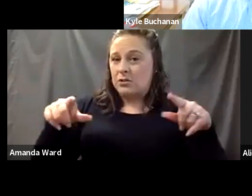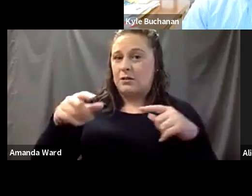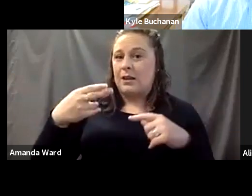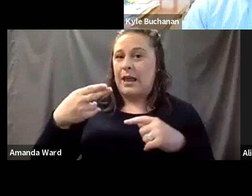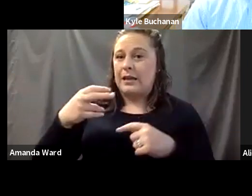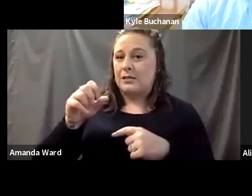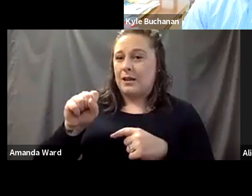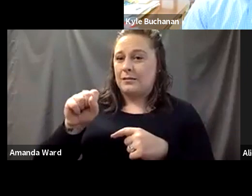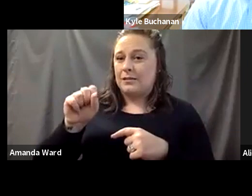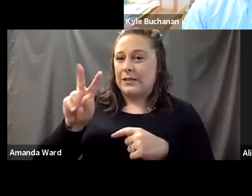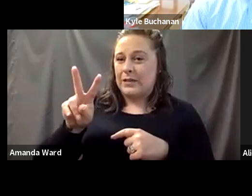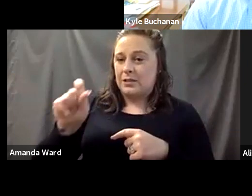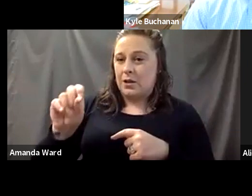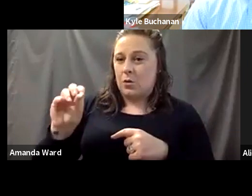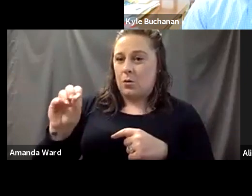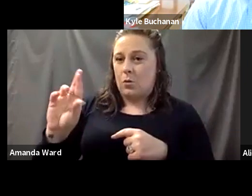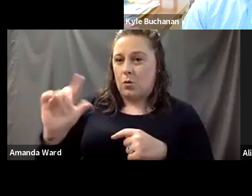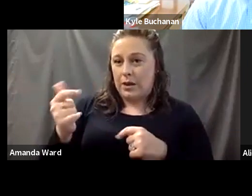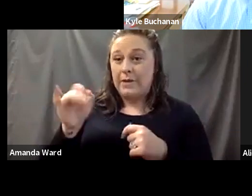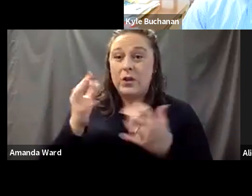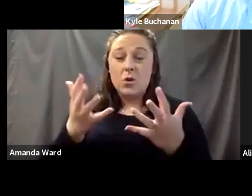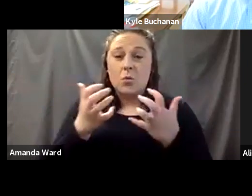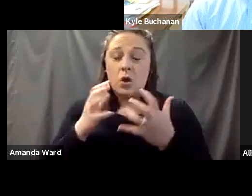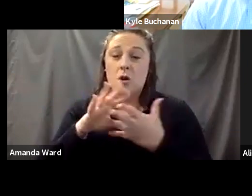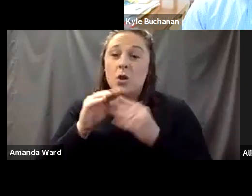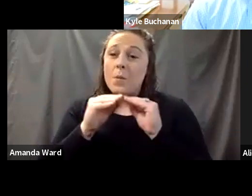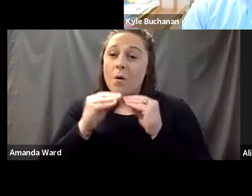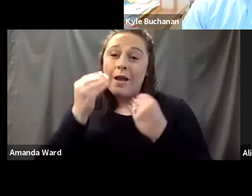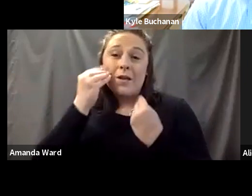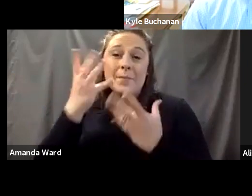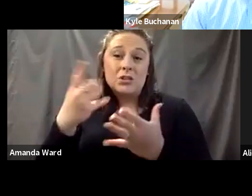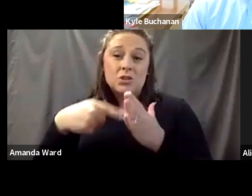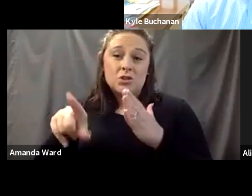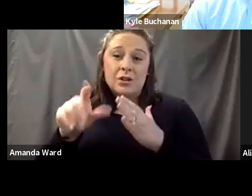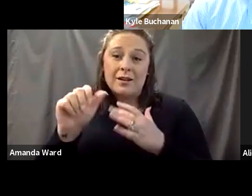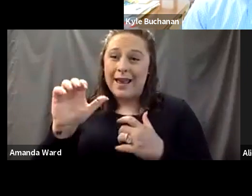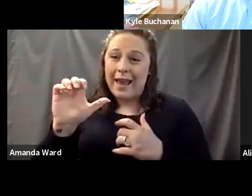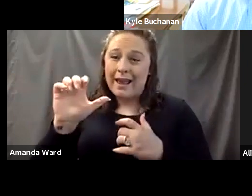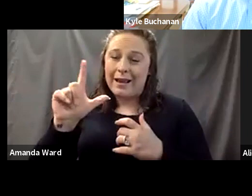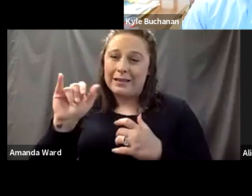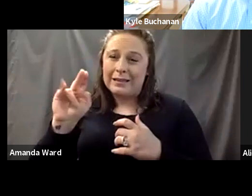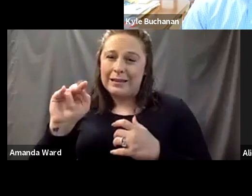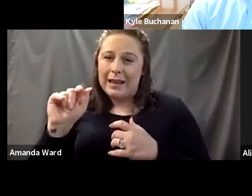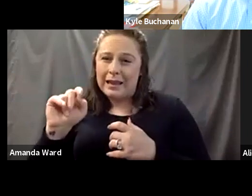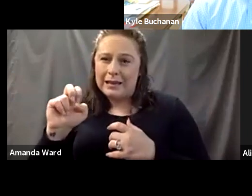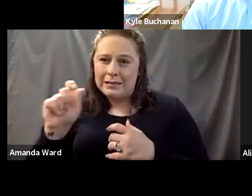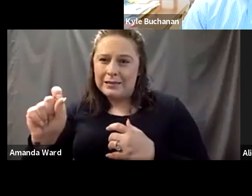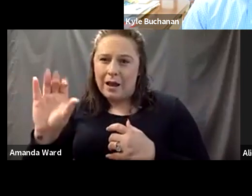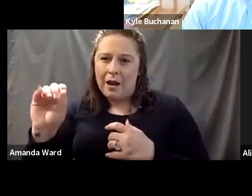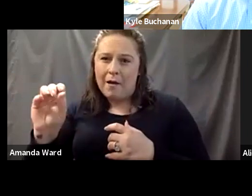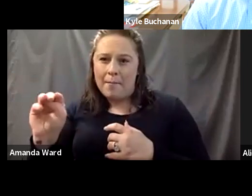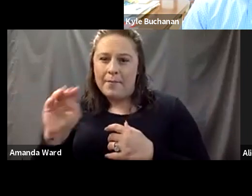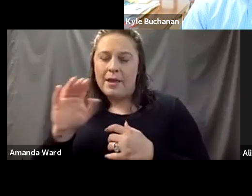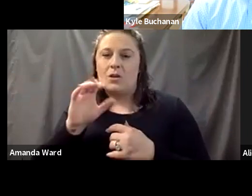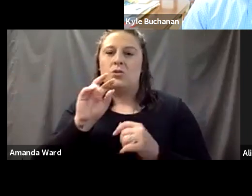diversityhsv.org. But I also want to mention that if you like to learn more information, you can check out acclinate.com, where you can learn more information about diversity